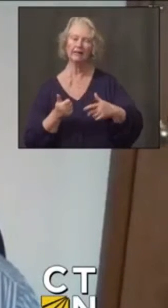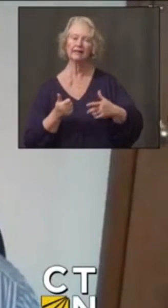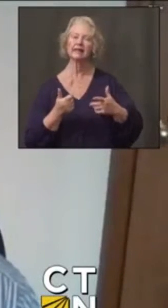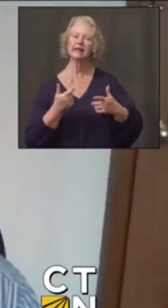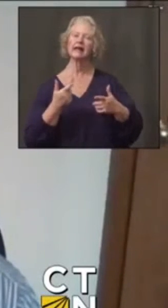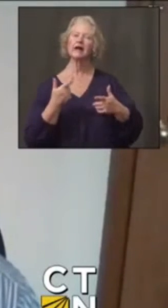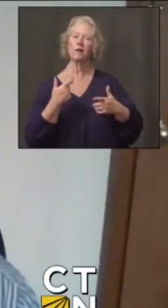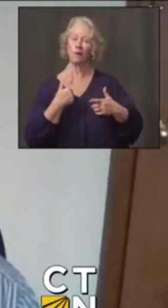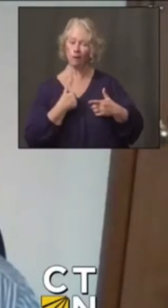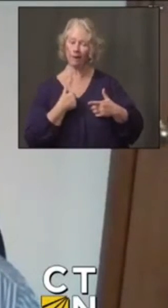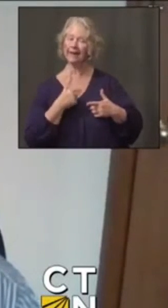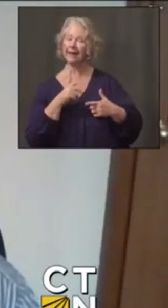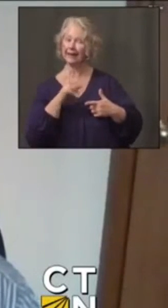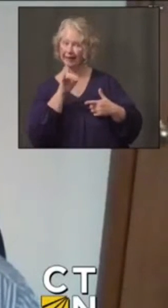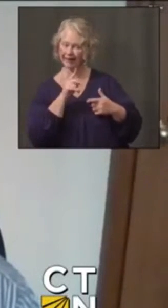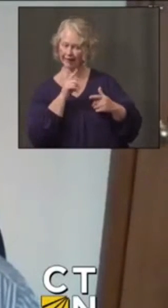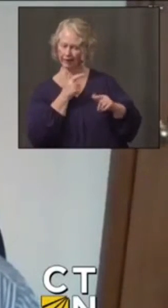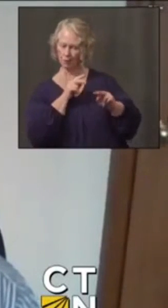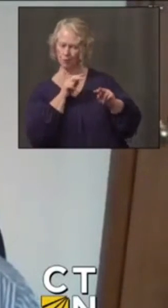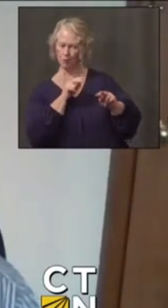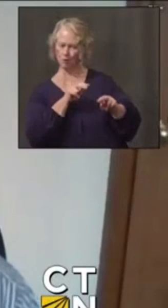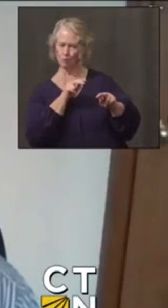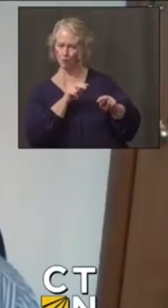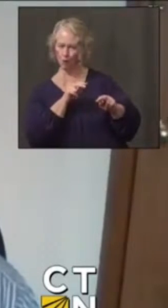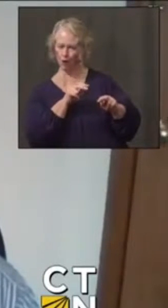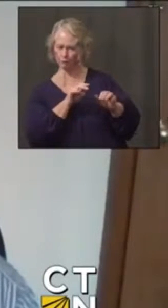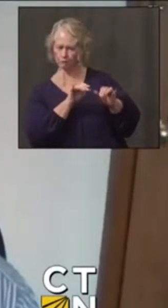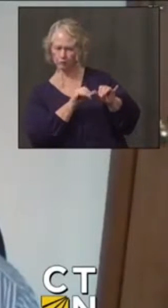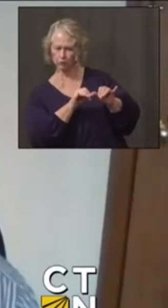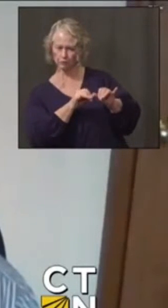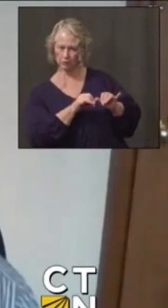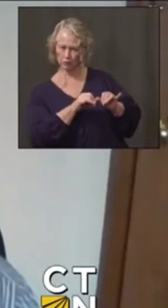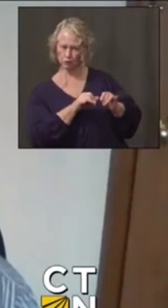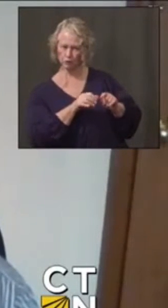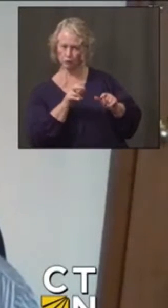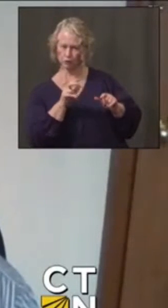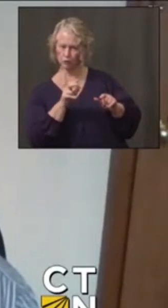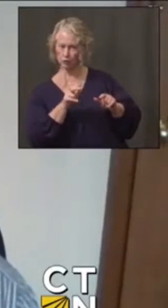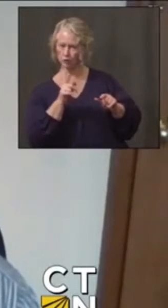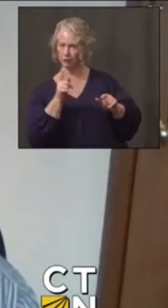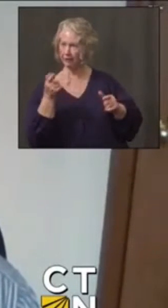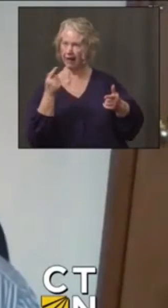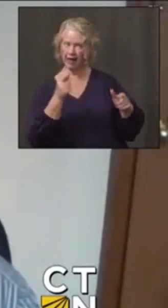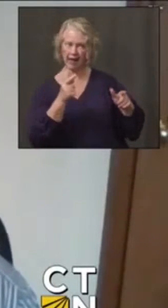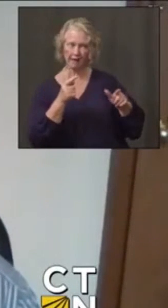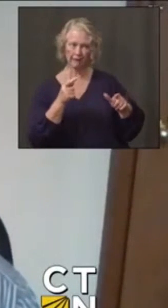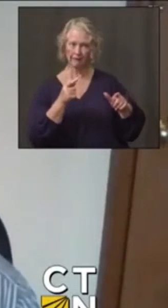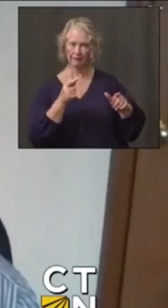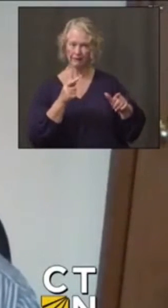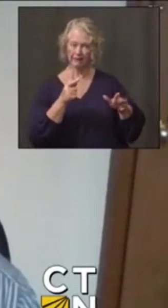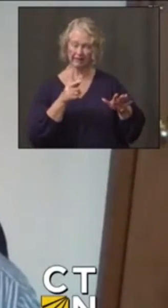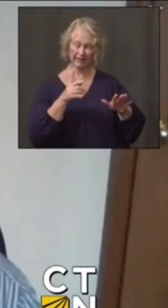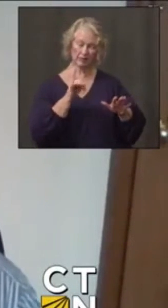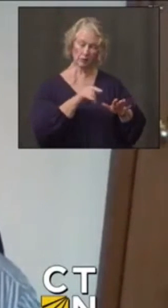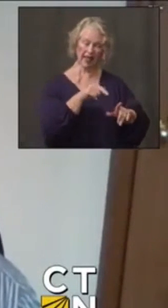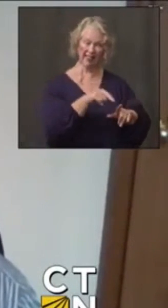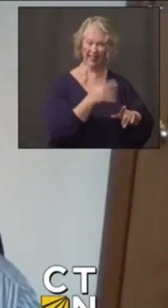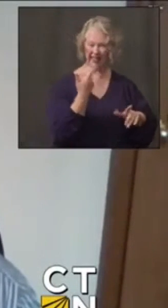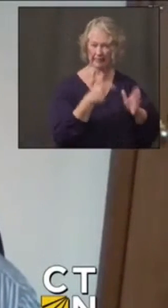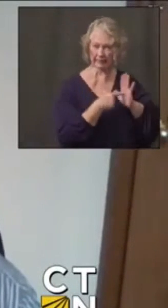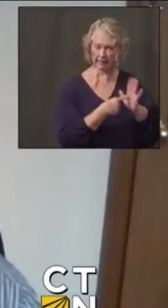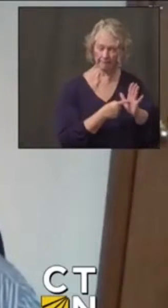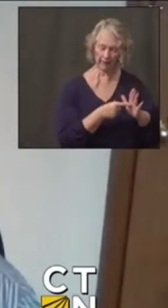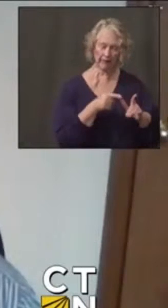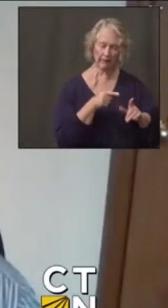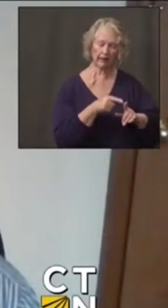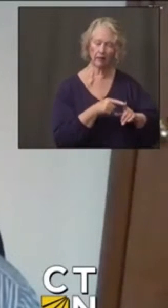at different points in time based on an event. And in this case, the event is patient, it's